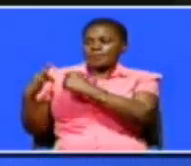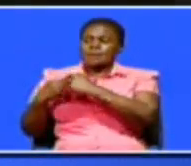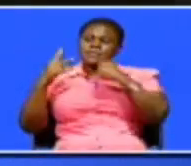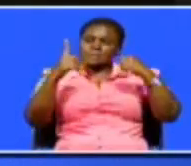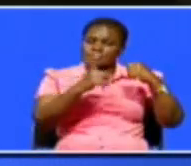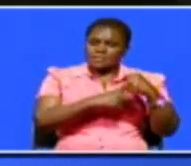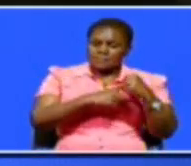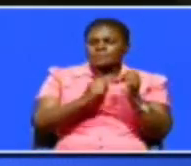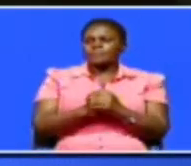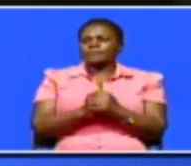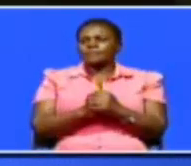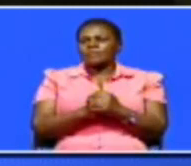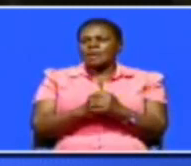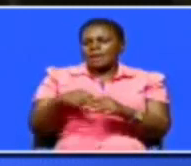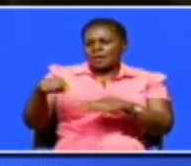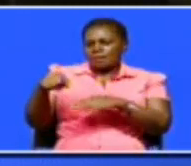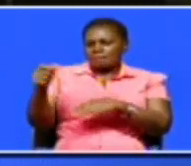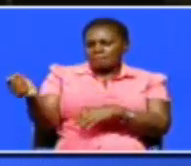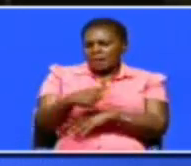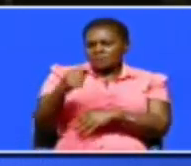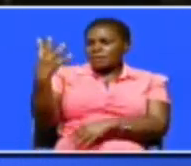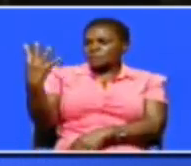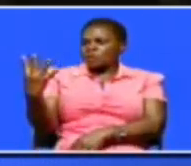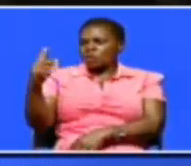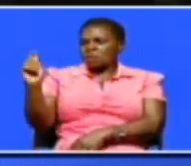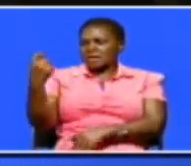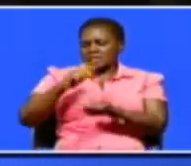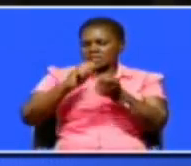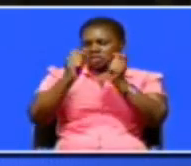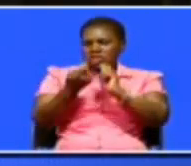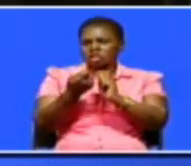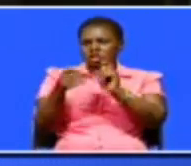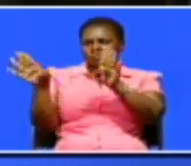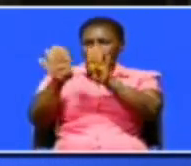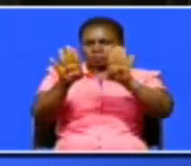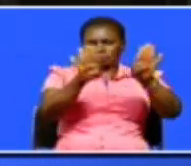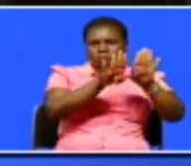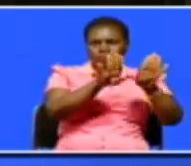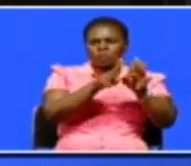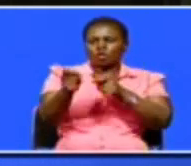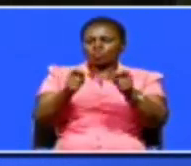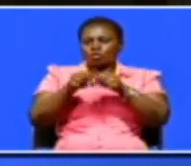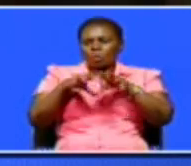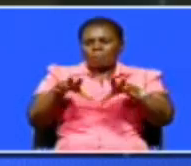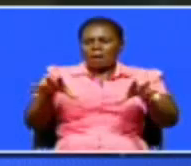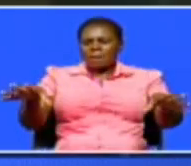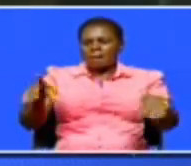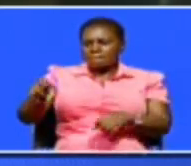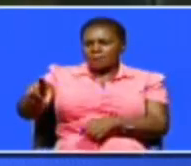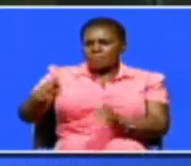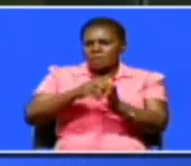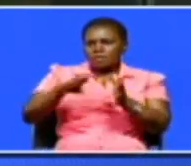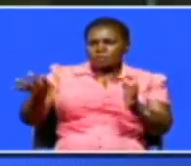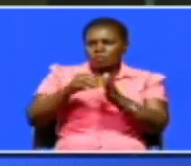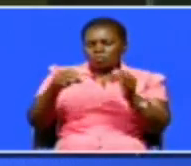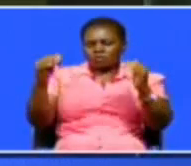7,886. In the last 4 months, Kenyans have had to adjust to a curfew imposed to curtail the spread of the virus by limiting